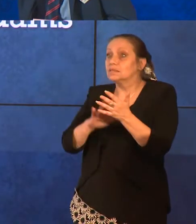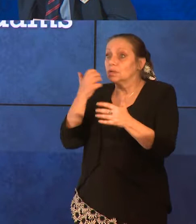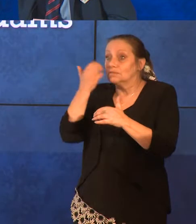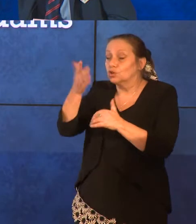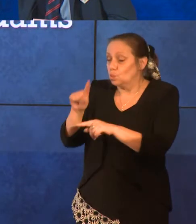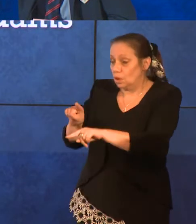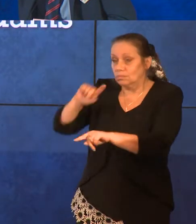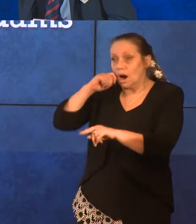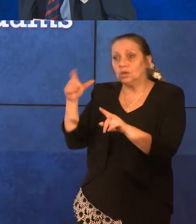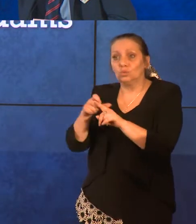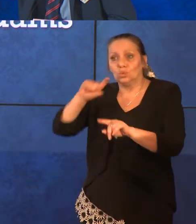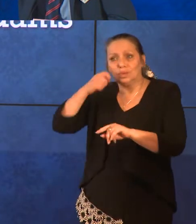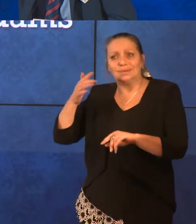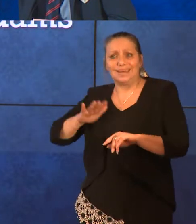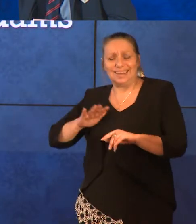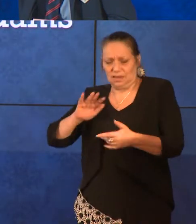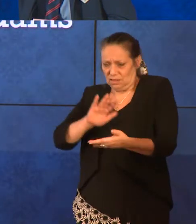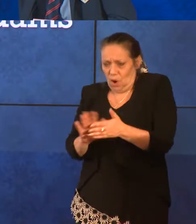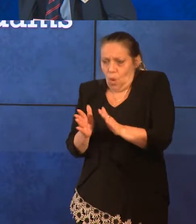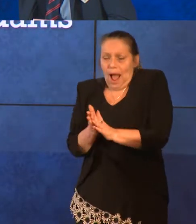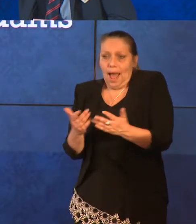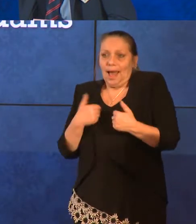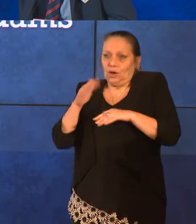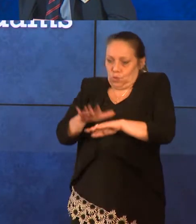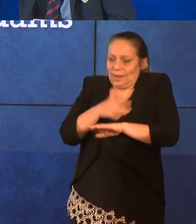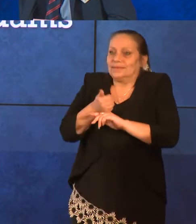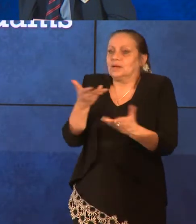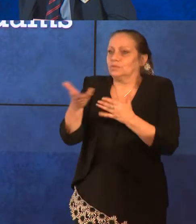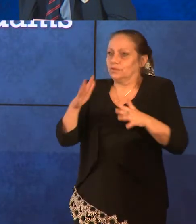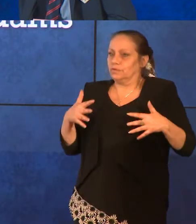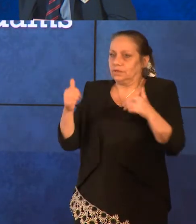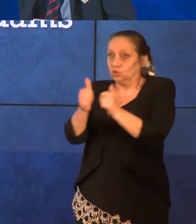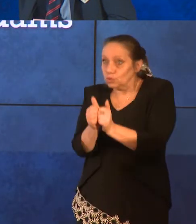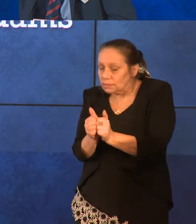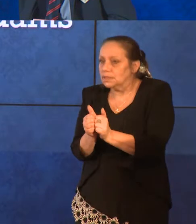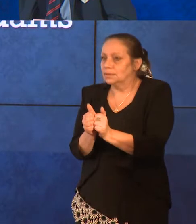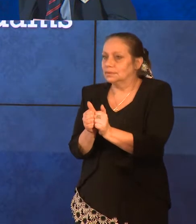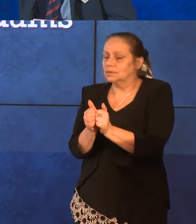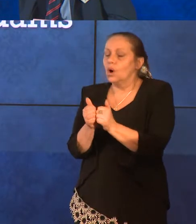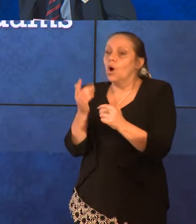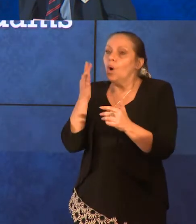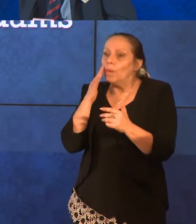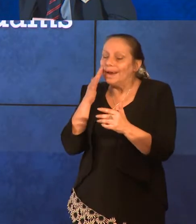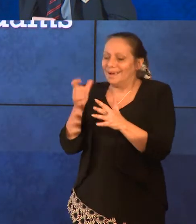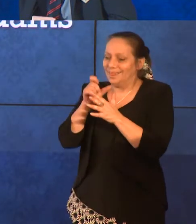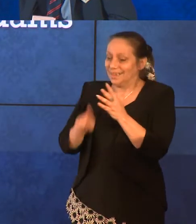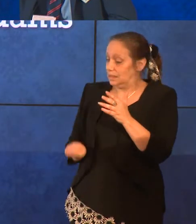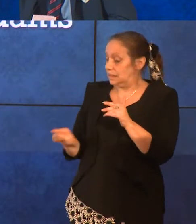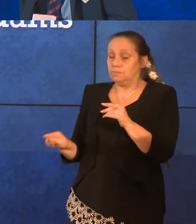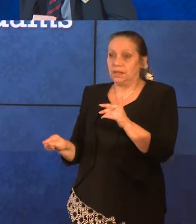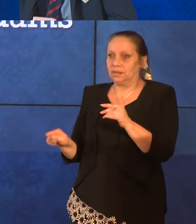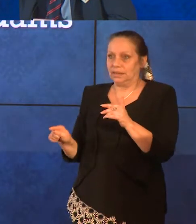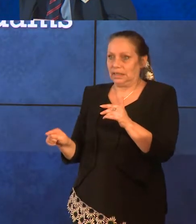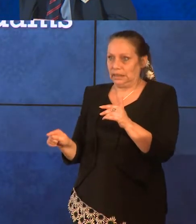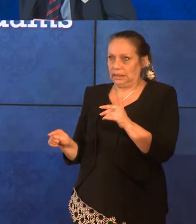need. And so how do I create a service agreement in cases where the disability isn't a